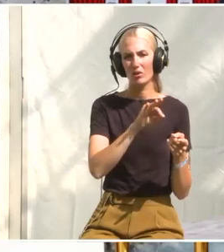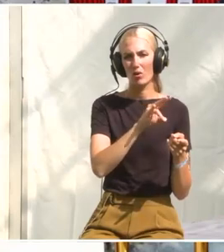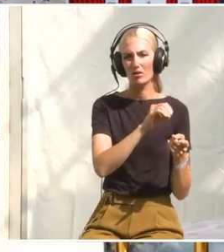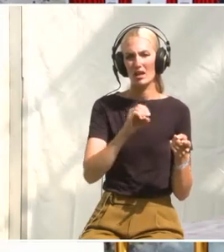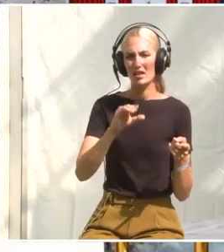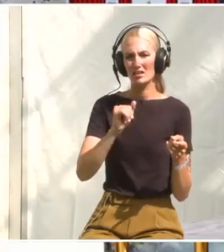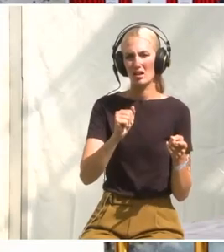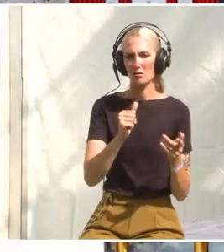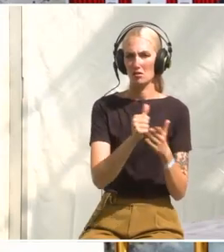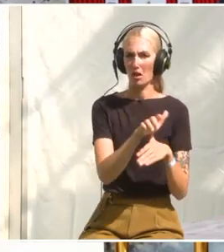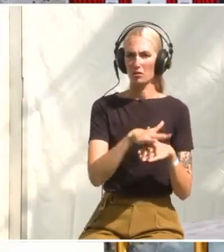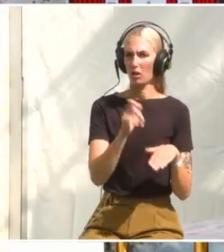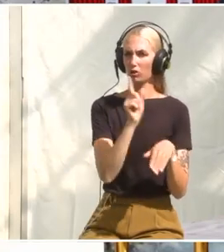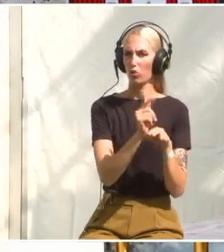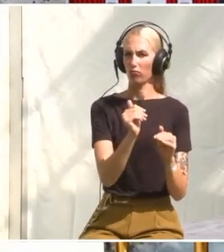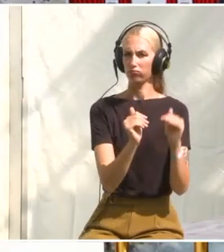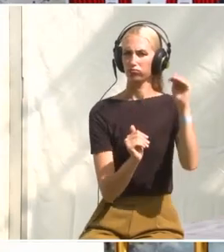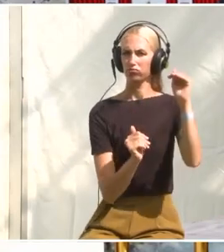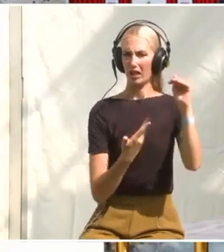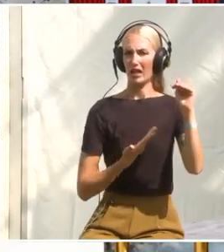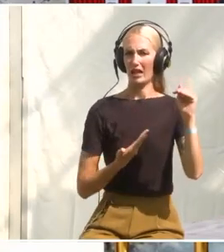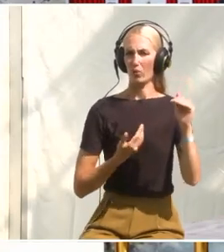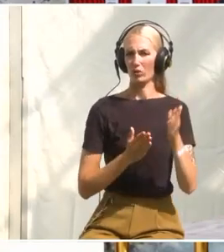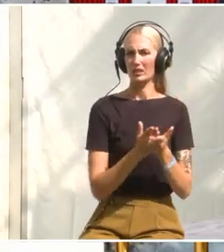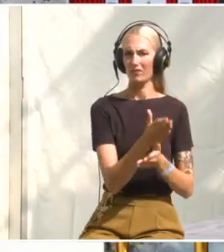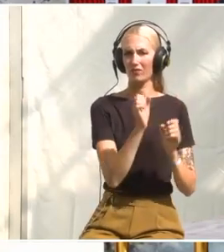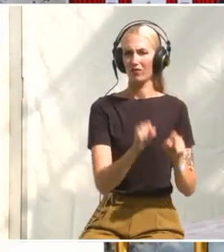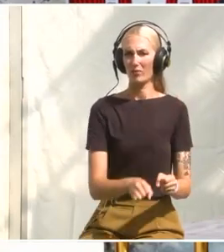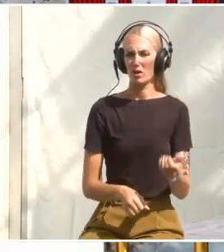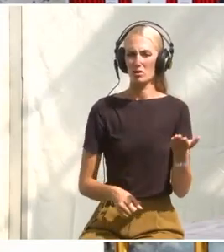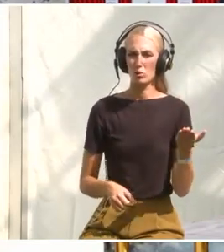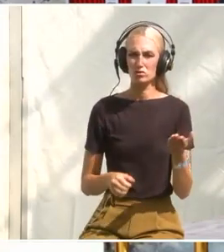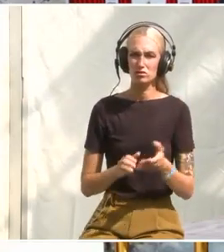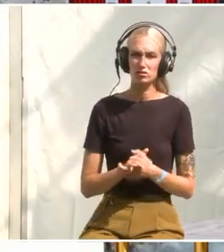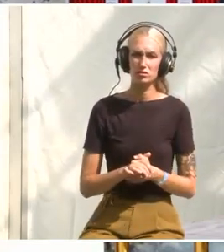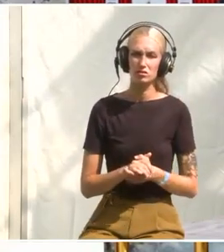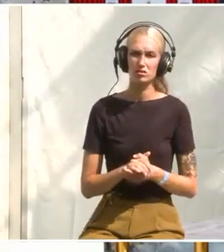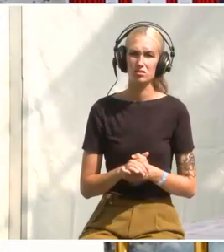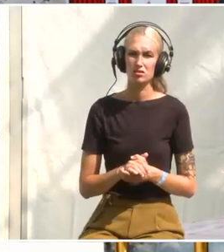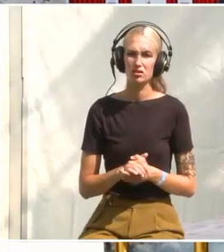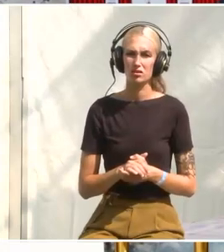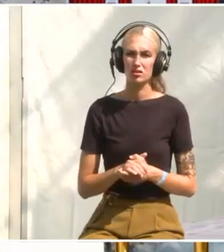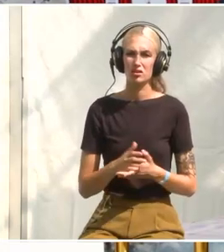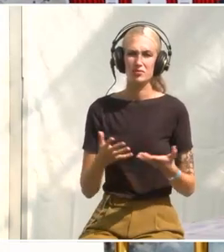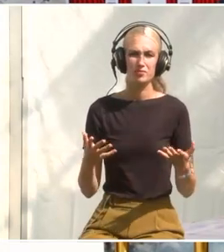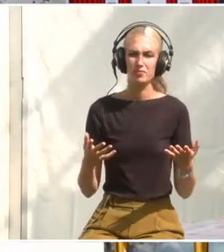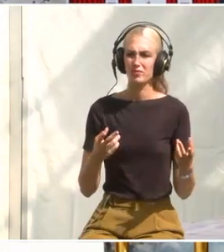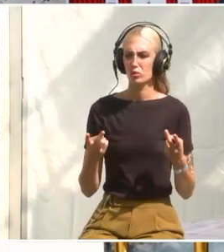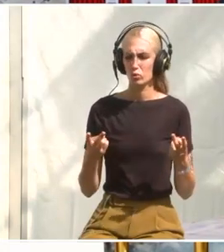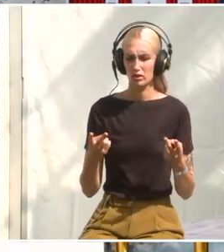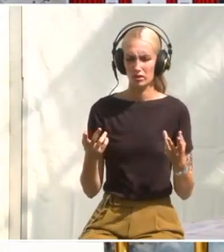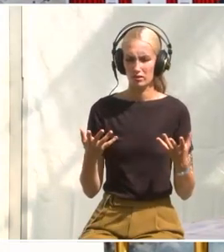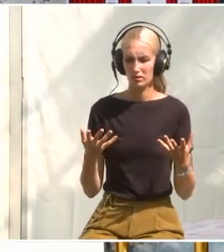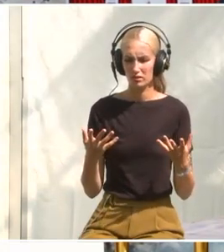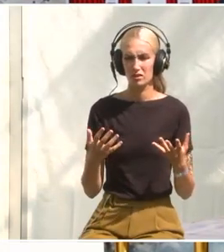class, if not upper class lifestyle. So this kind of the ability to leverage the geo arbitrage, or essentially kind of the